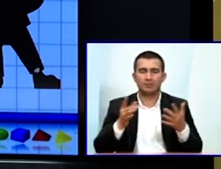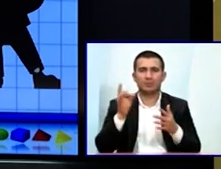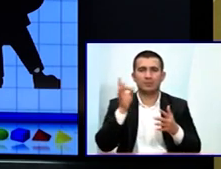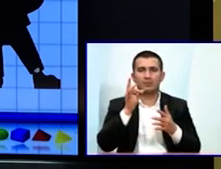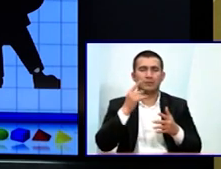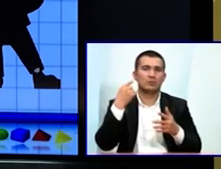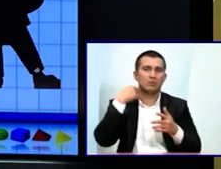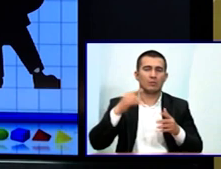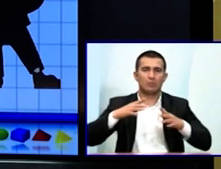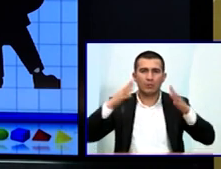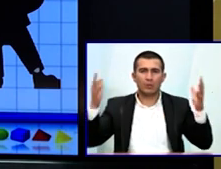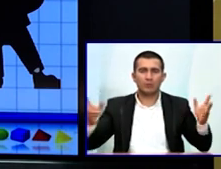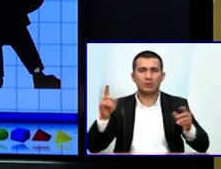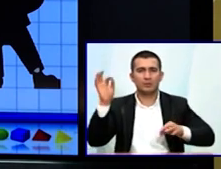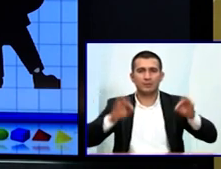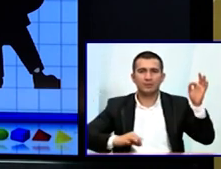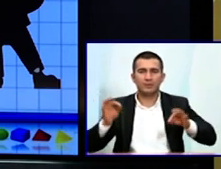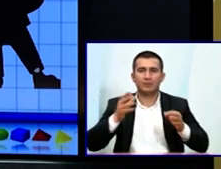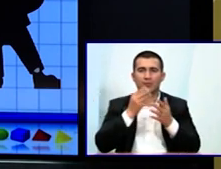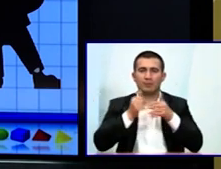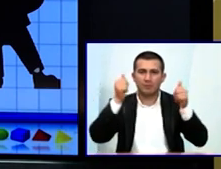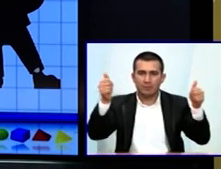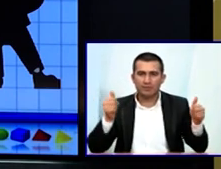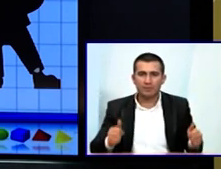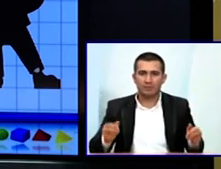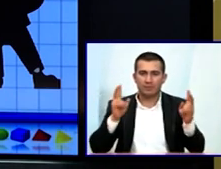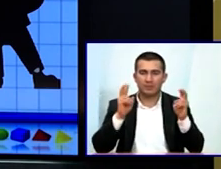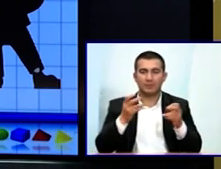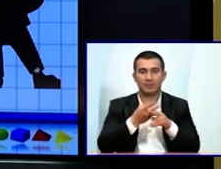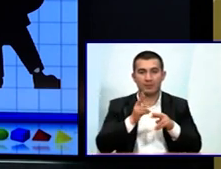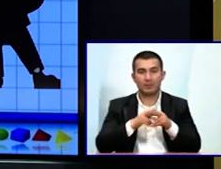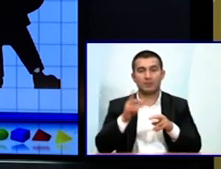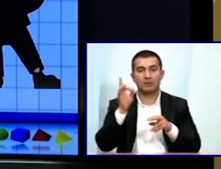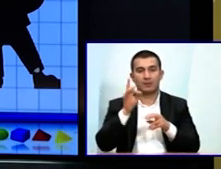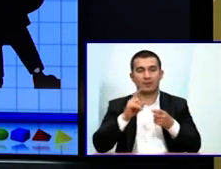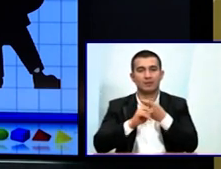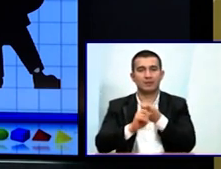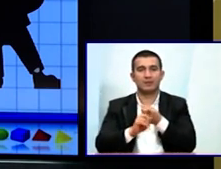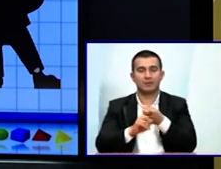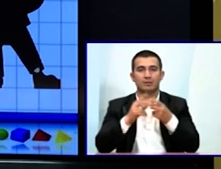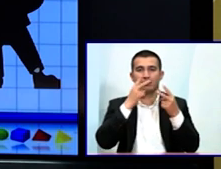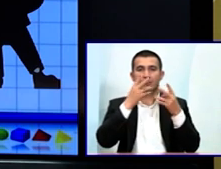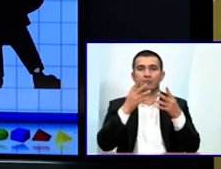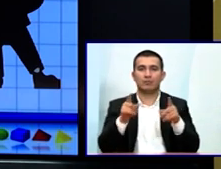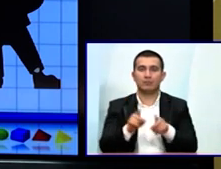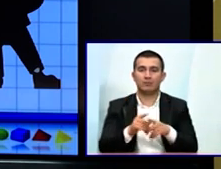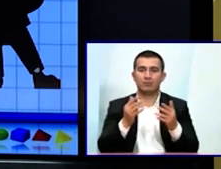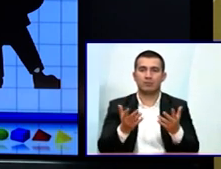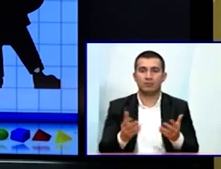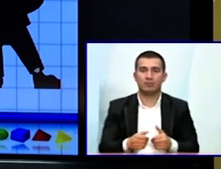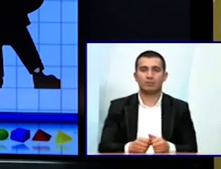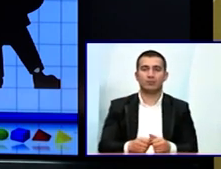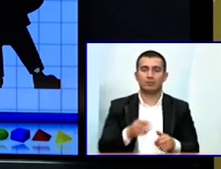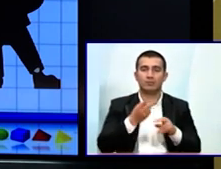miqdoriy kattaliklarning o'zaro grafik tasvirdagi bog'lanishi yoki ko'rinishidir. Ya'ni